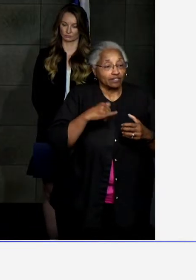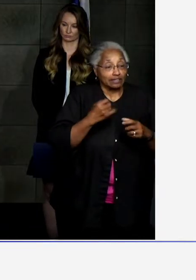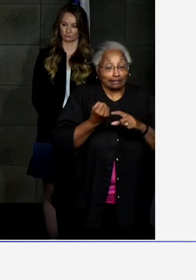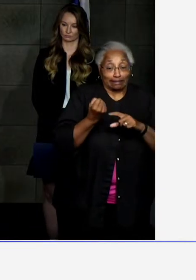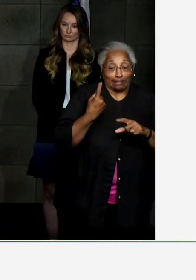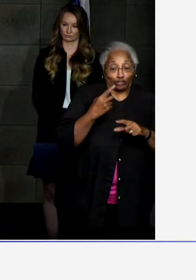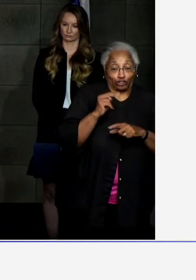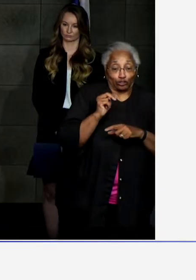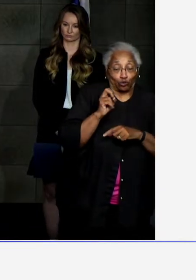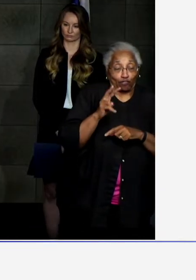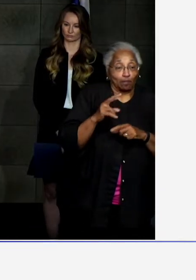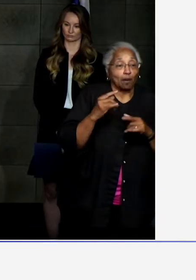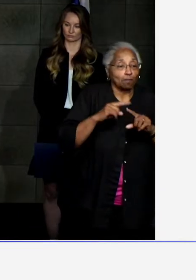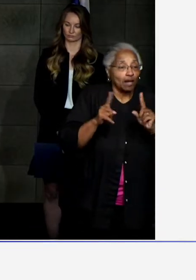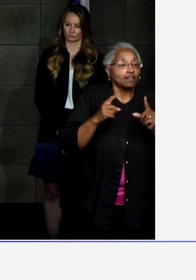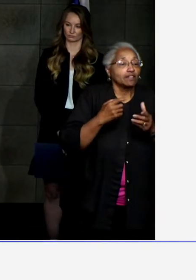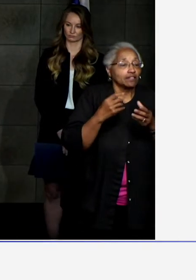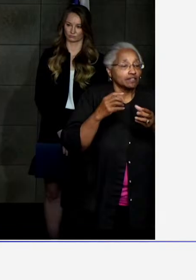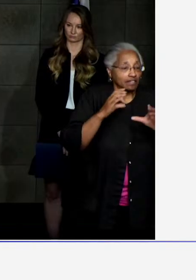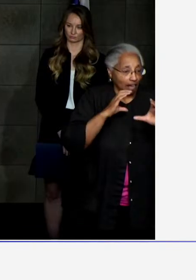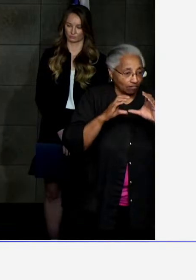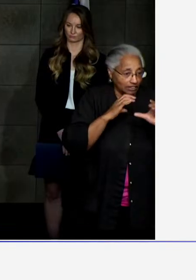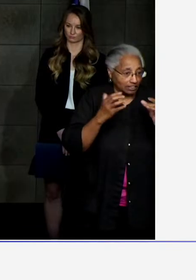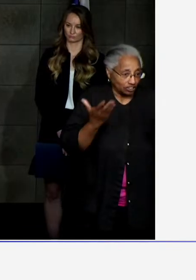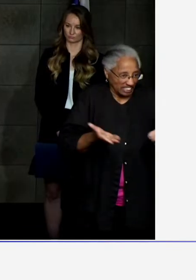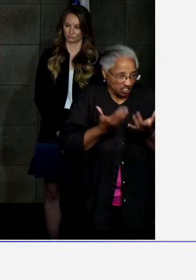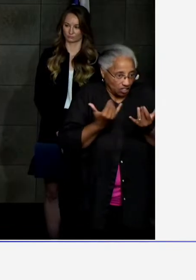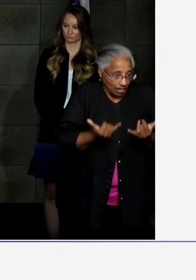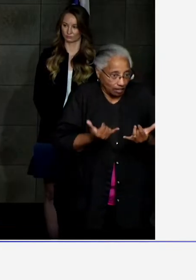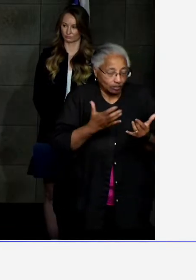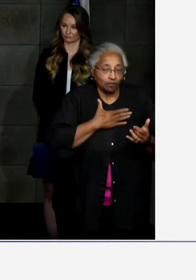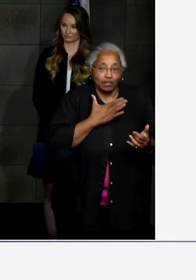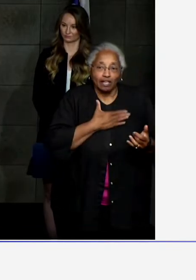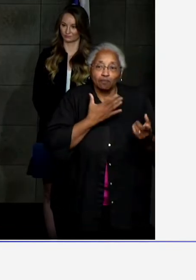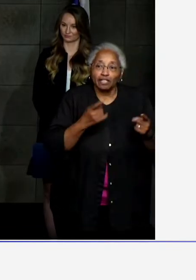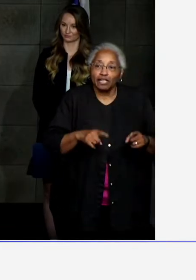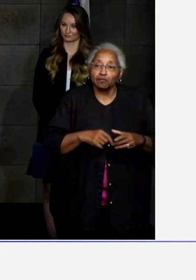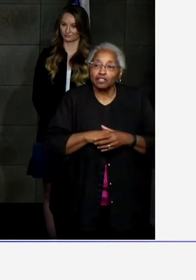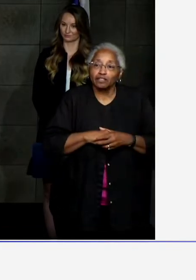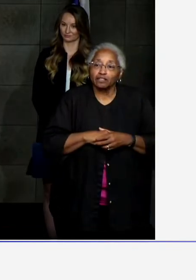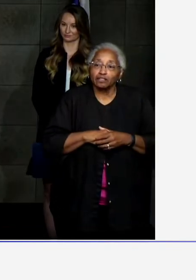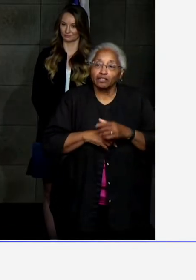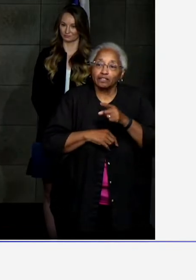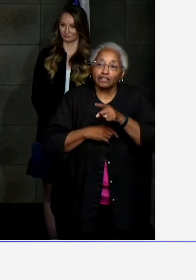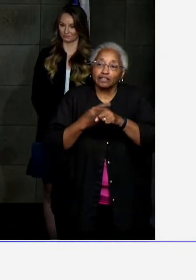here now. And so I'm glad it's happening. So yes.